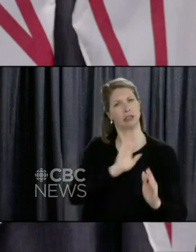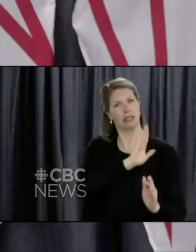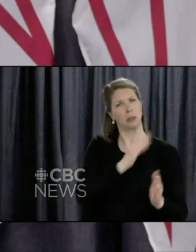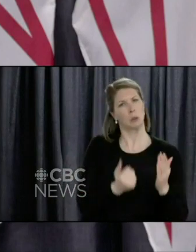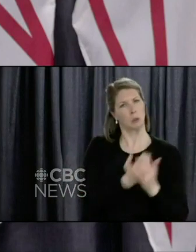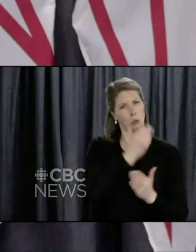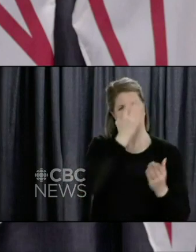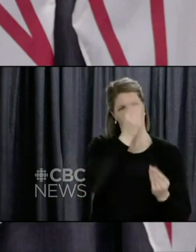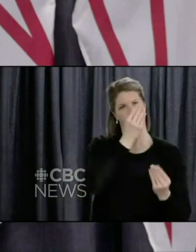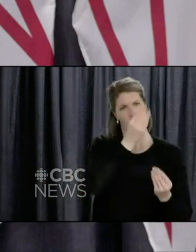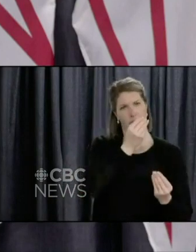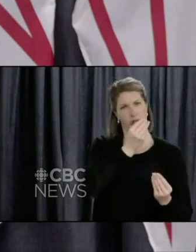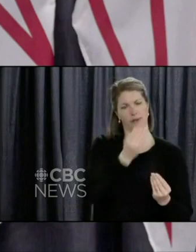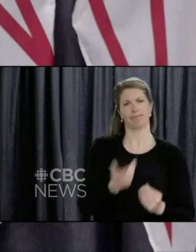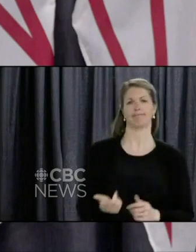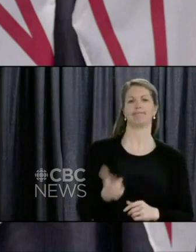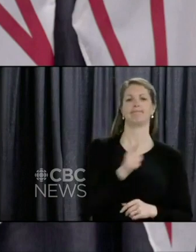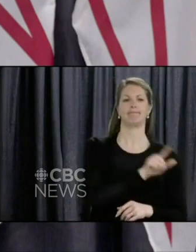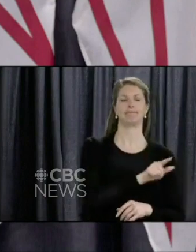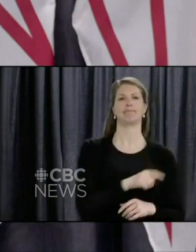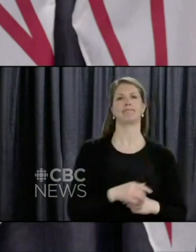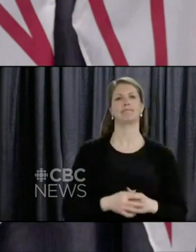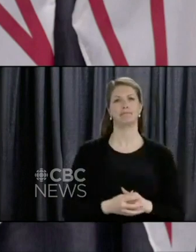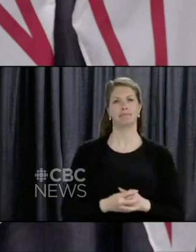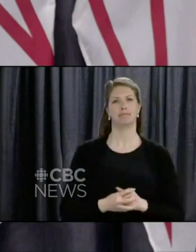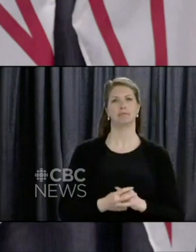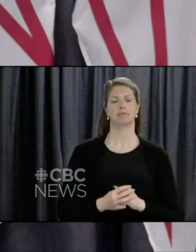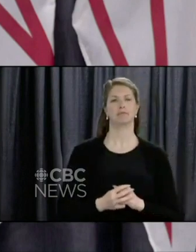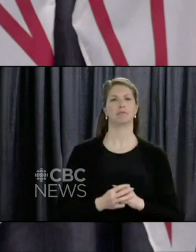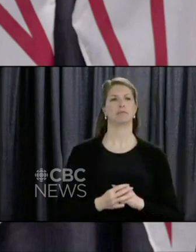to Dr. Rahman for his presentation.